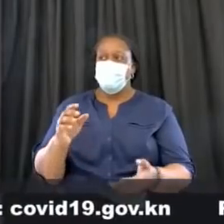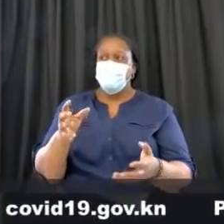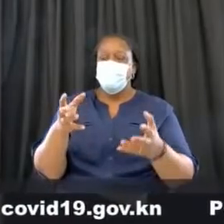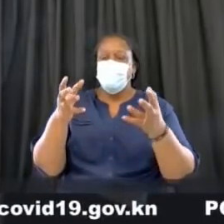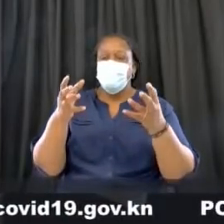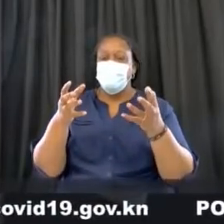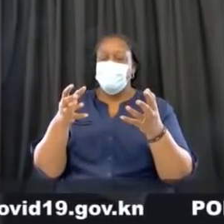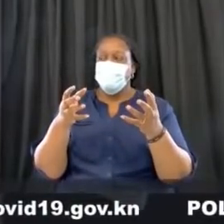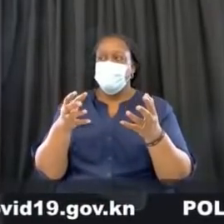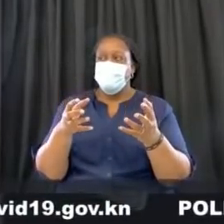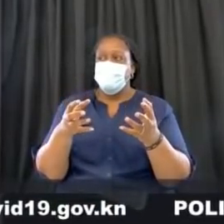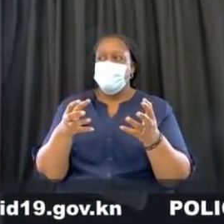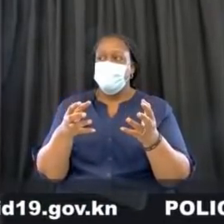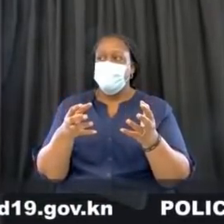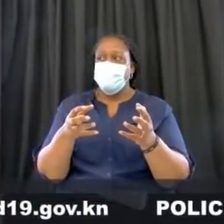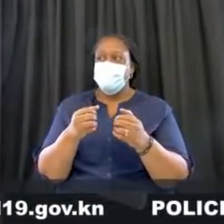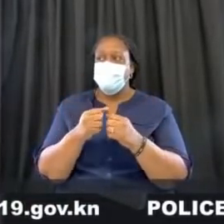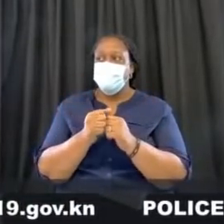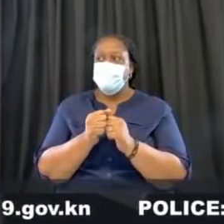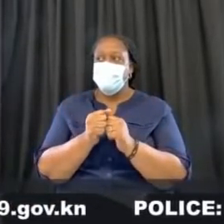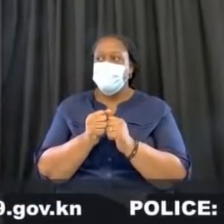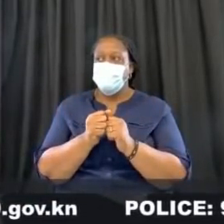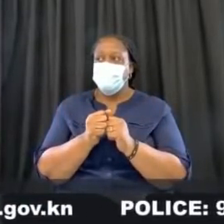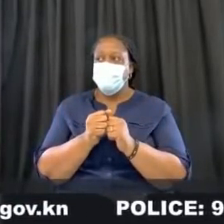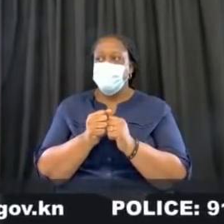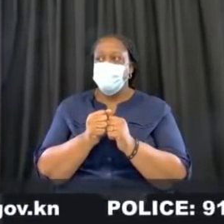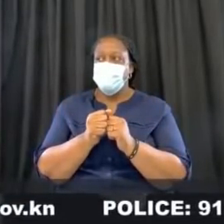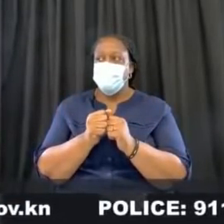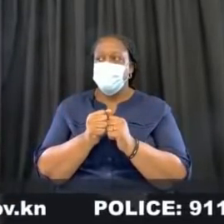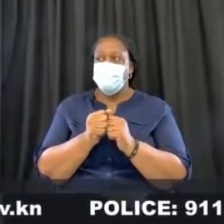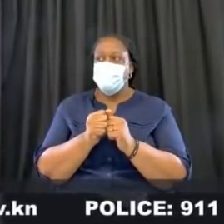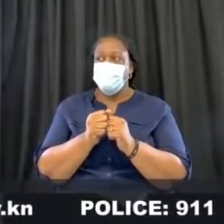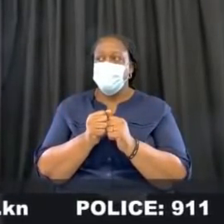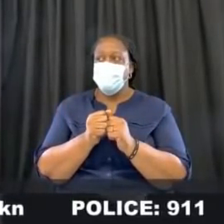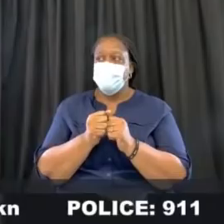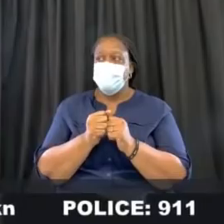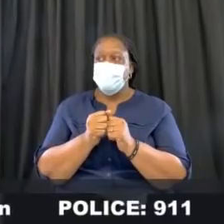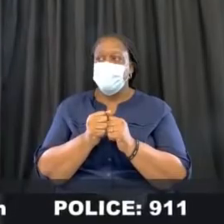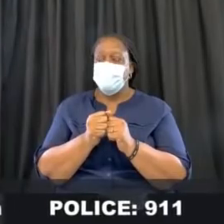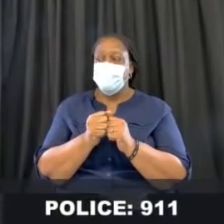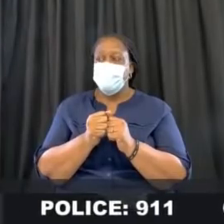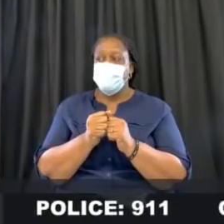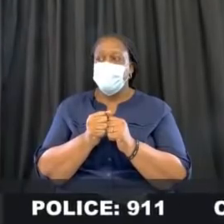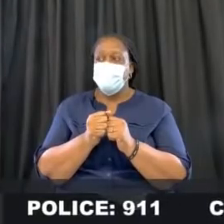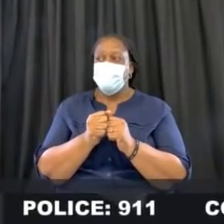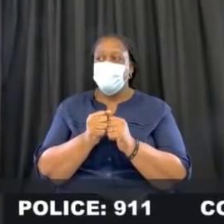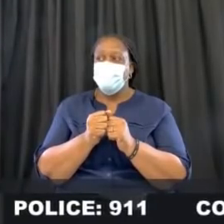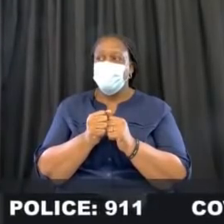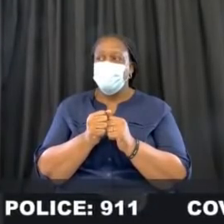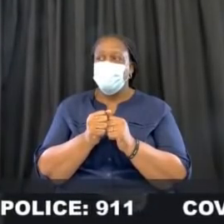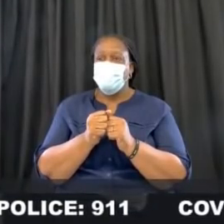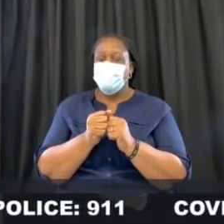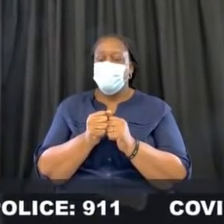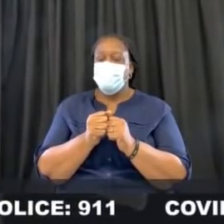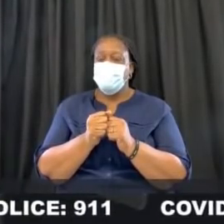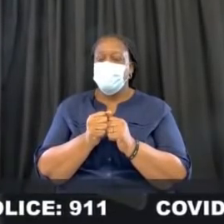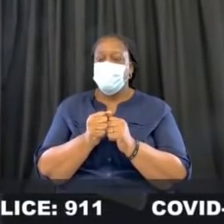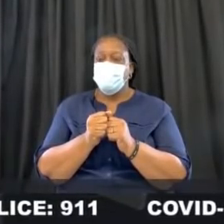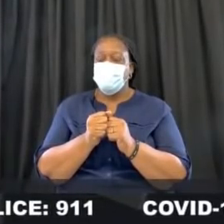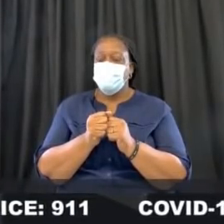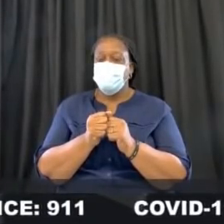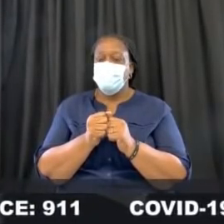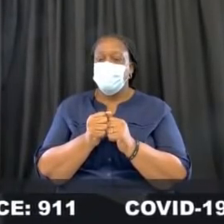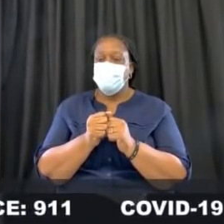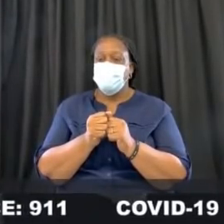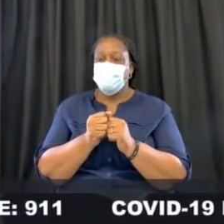the former medical chief of staff, if there is any crisis that this country is facing, I will always be there to support the